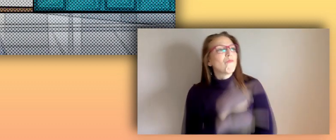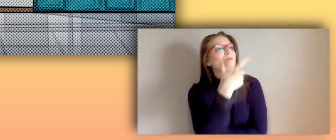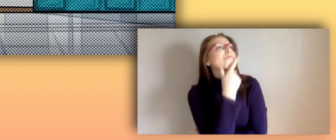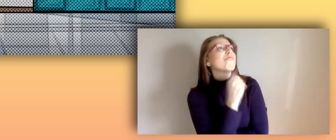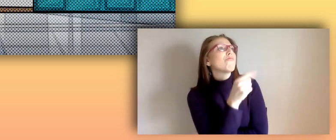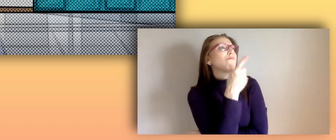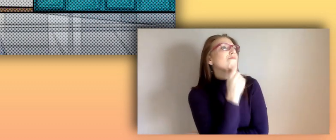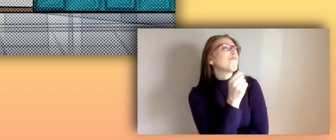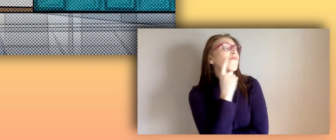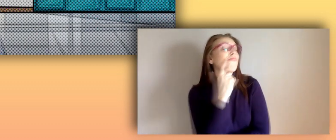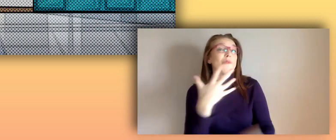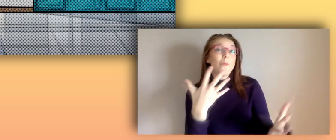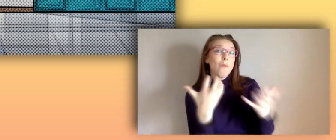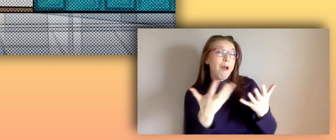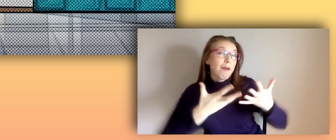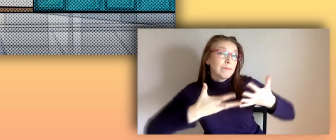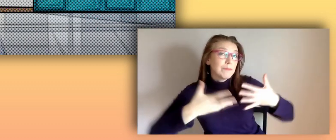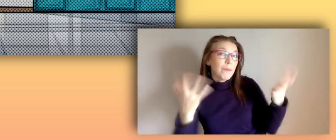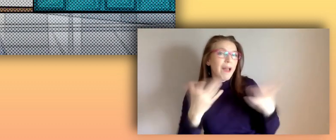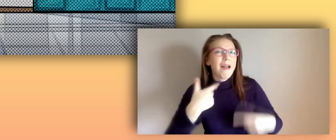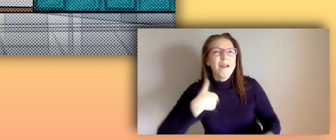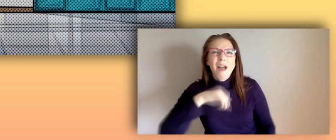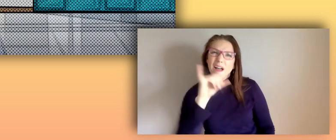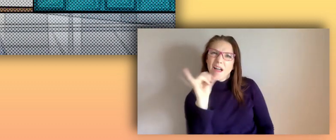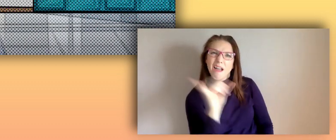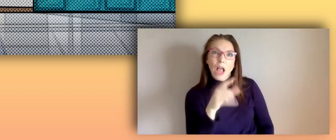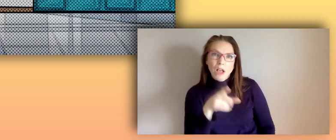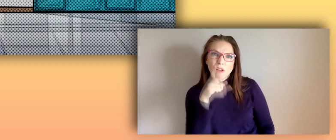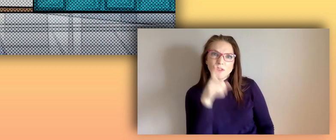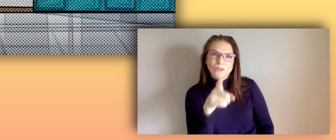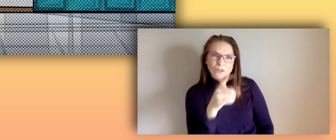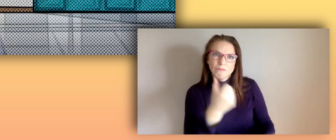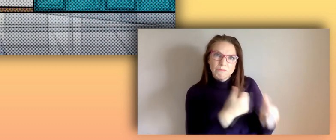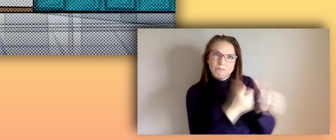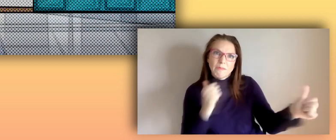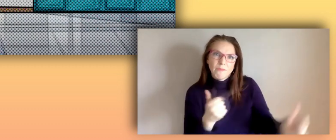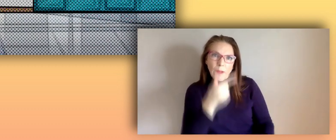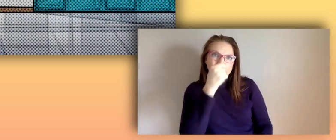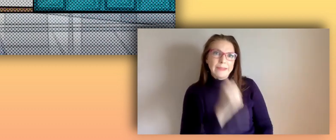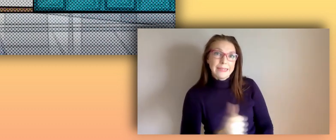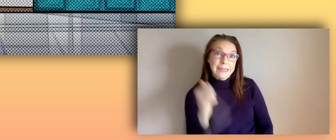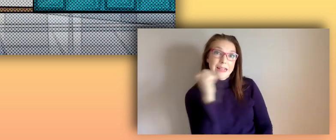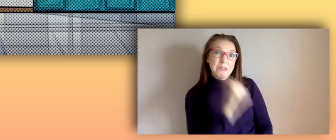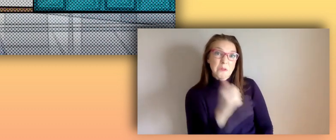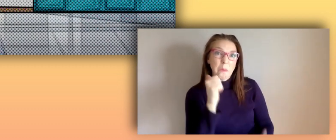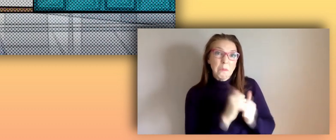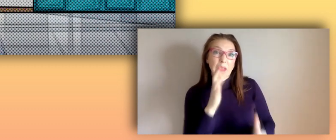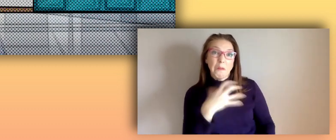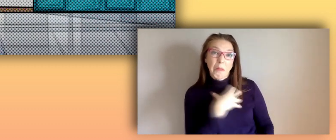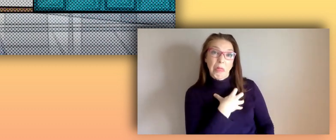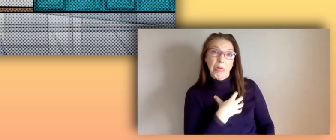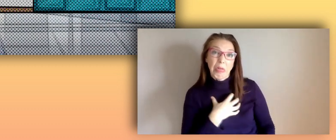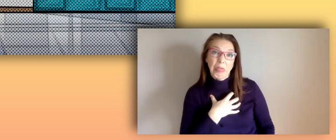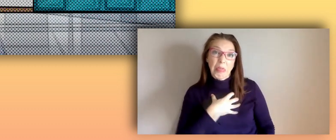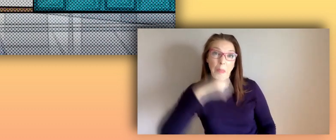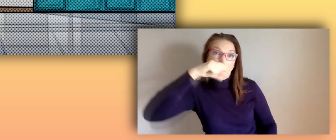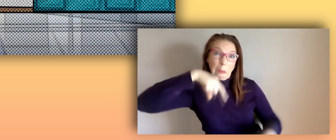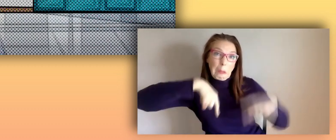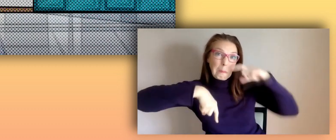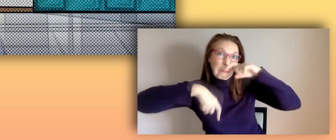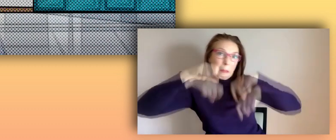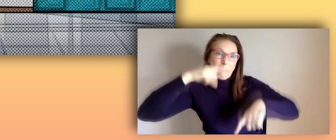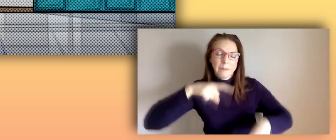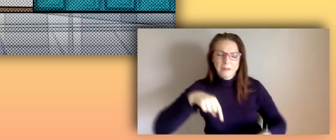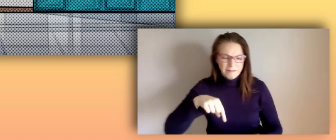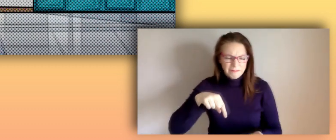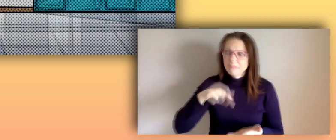What do I want? Oh yeah, you to stay away from Kleenex girl with your icky boogers. They're